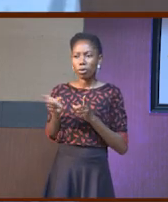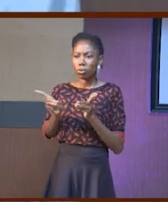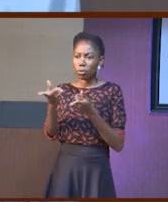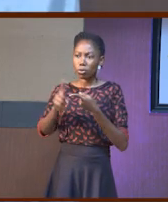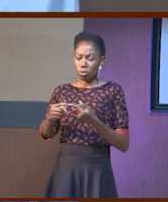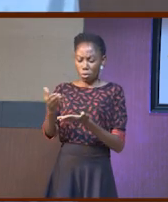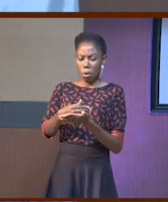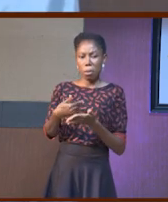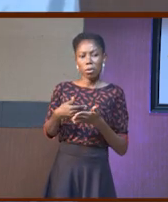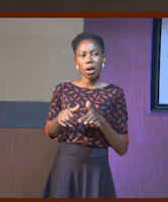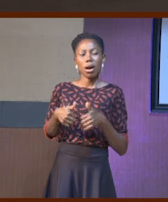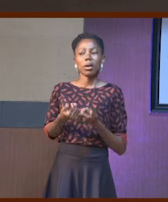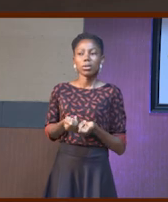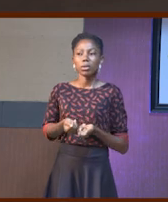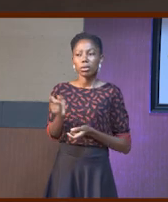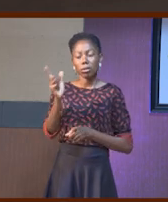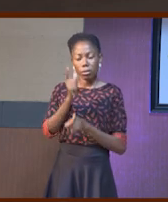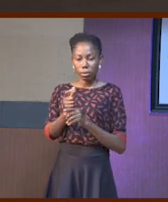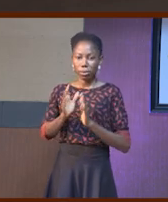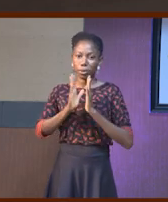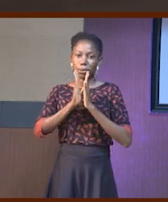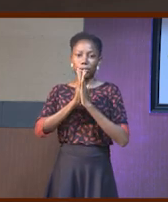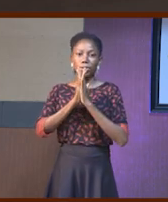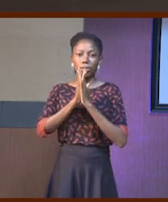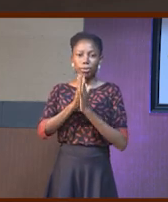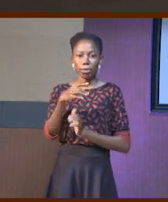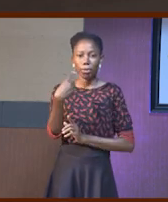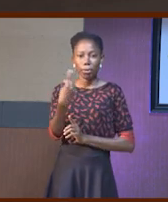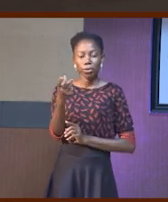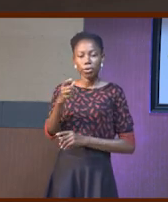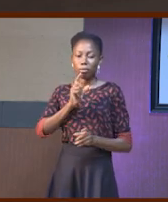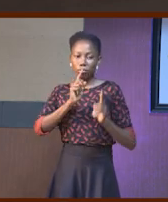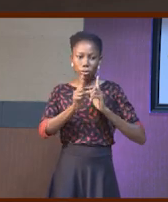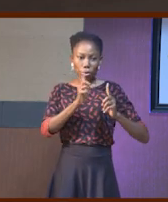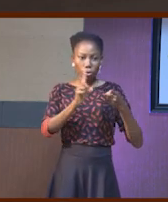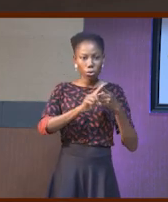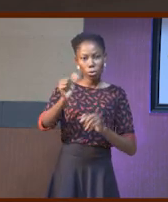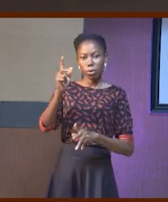money in January before? I have been praying. I just hope. I've been talking to people too.